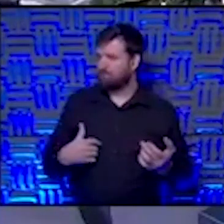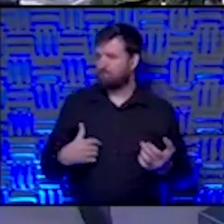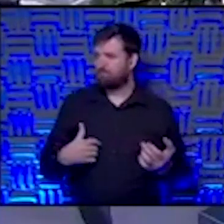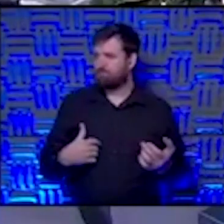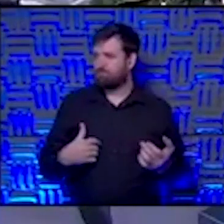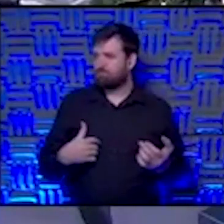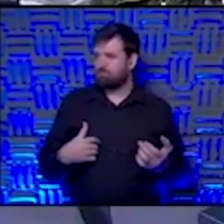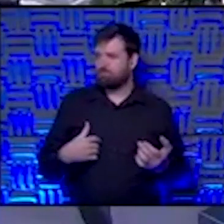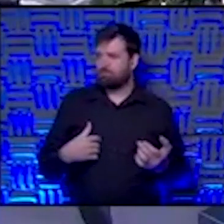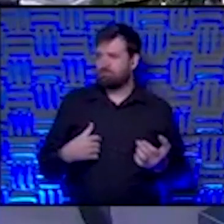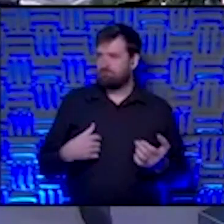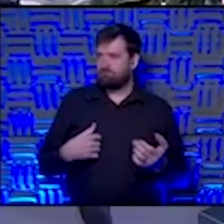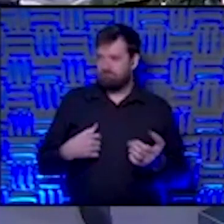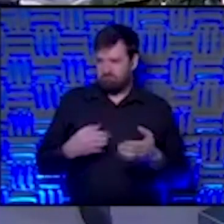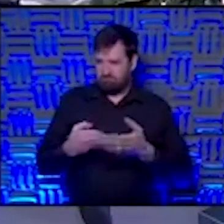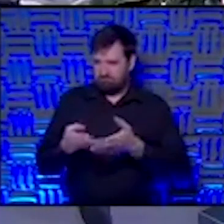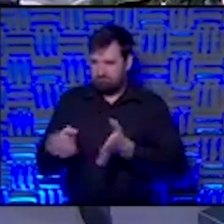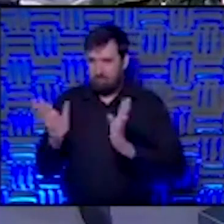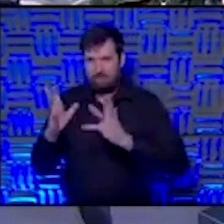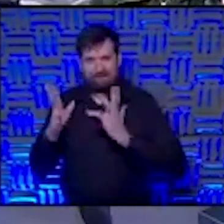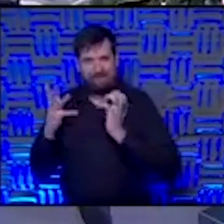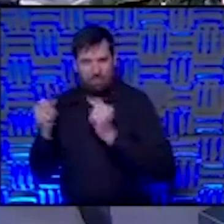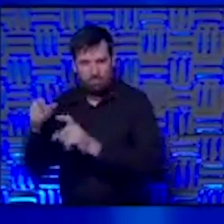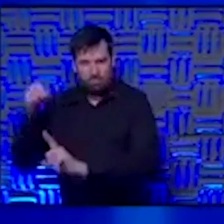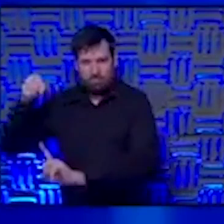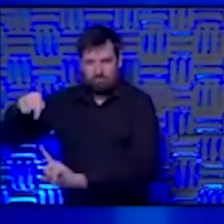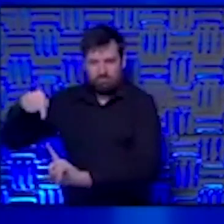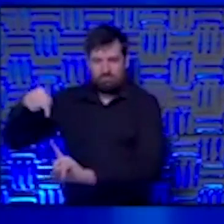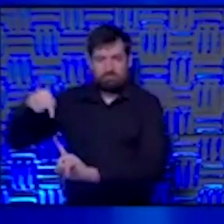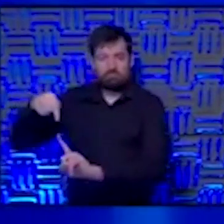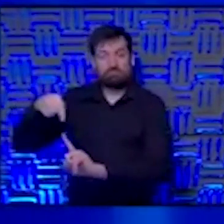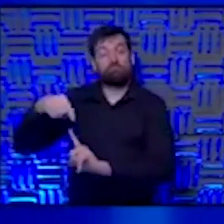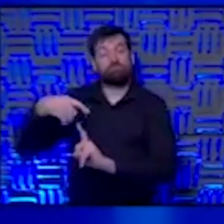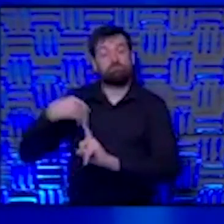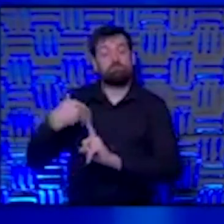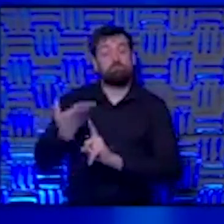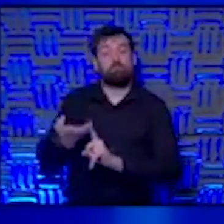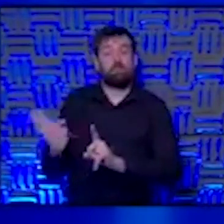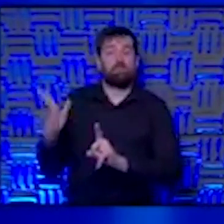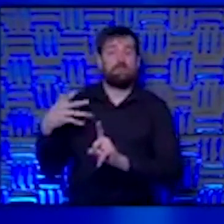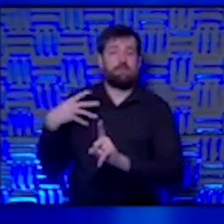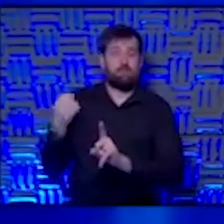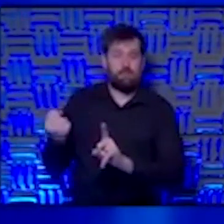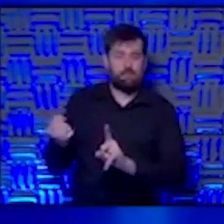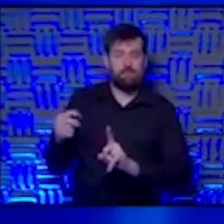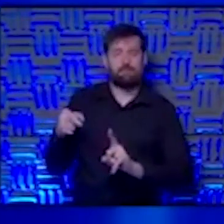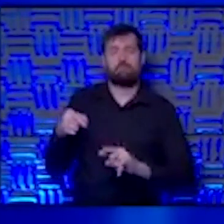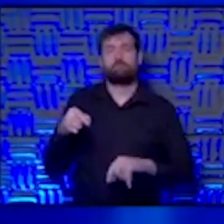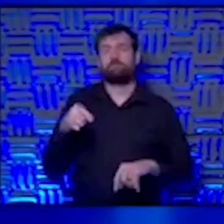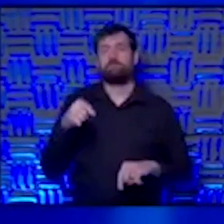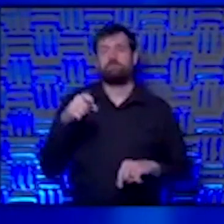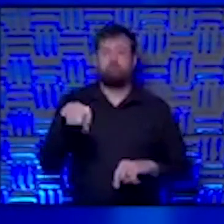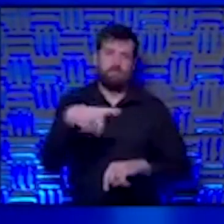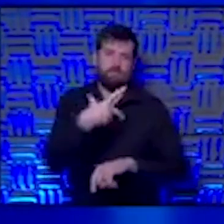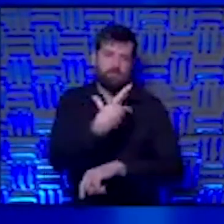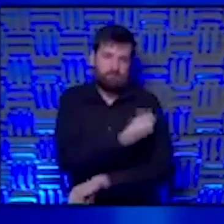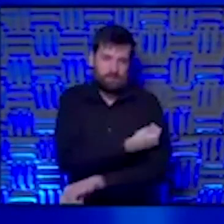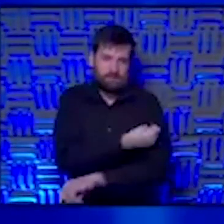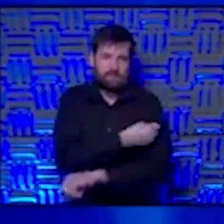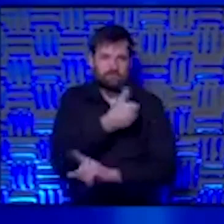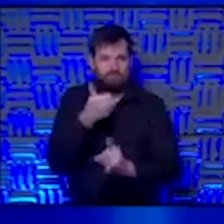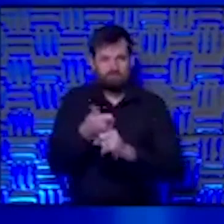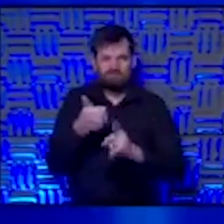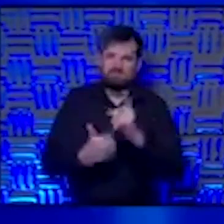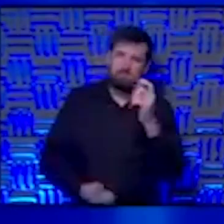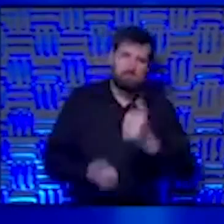we're going to stay on the public health policy aspect of this. And as a matter of public health policy, I think you have to vaccinate the people who are the